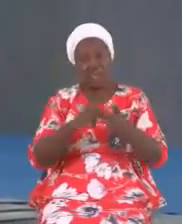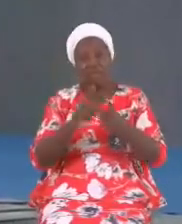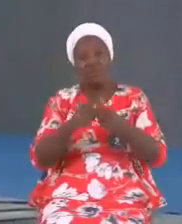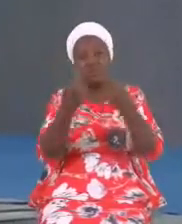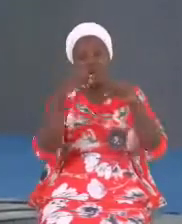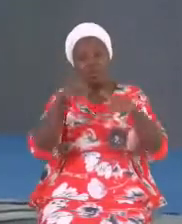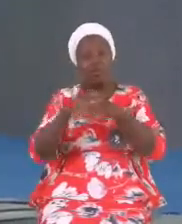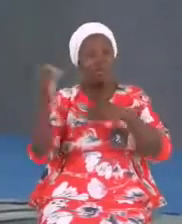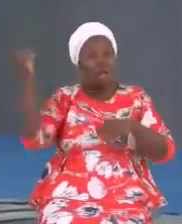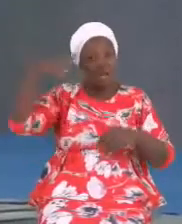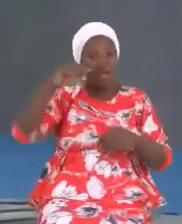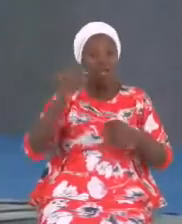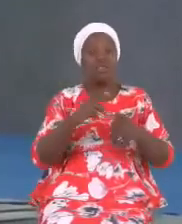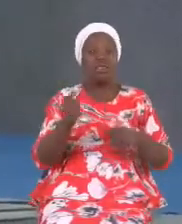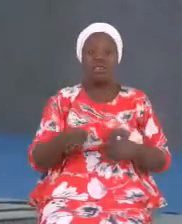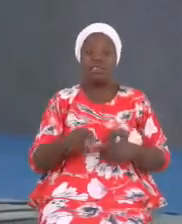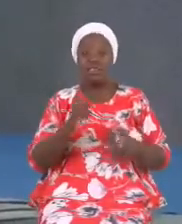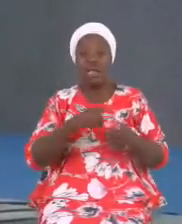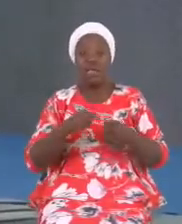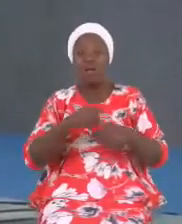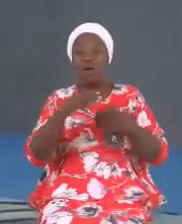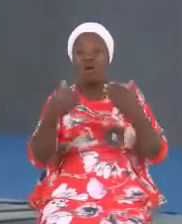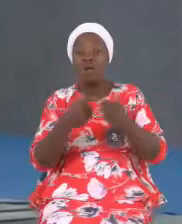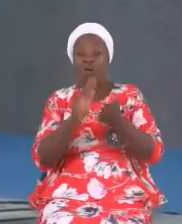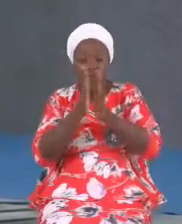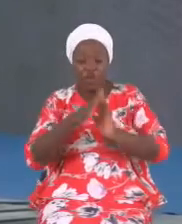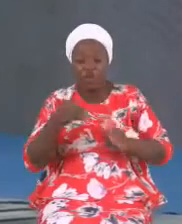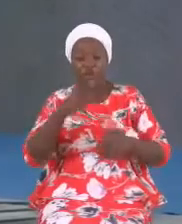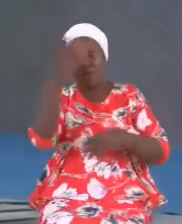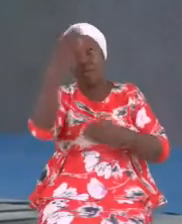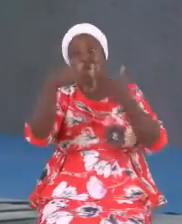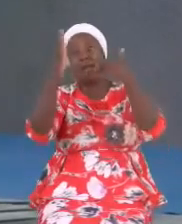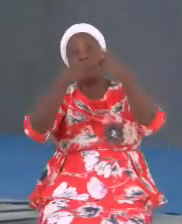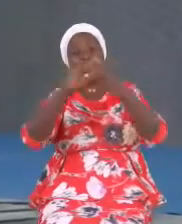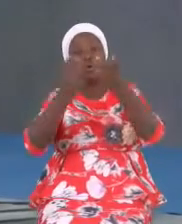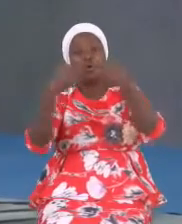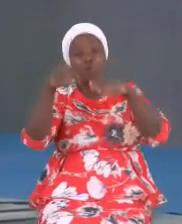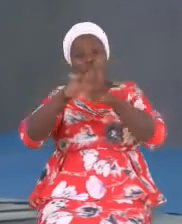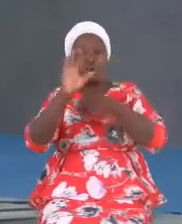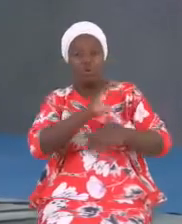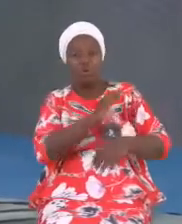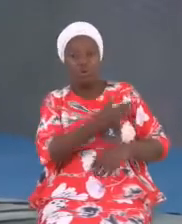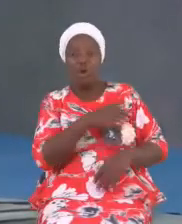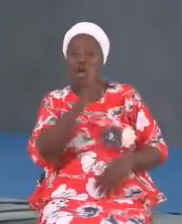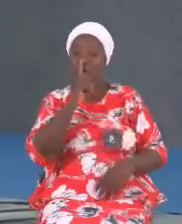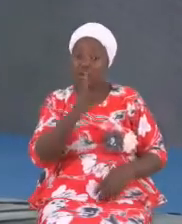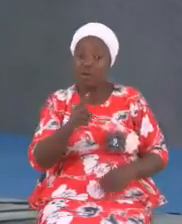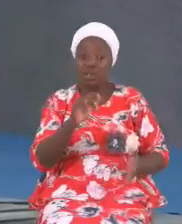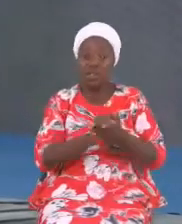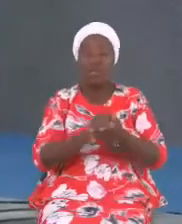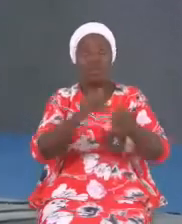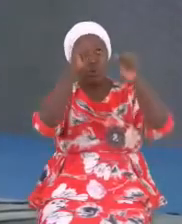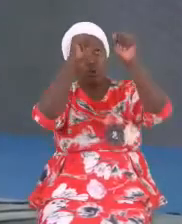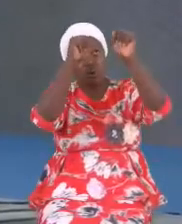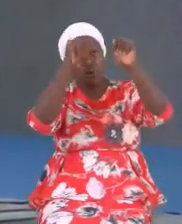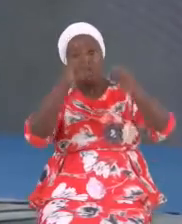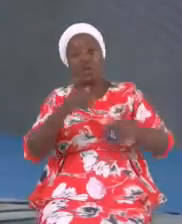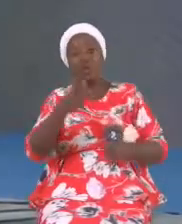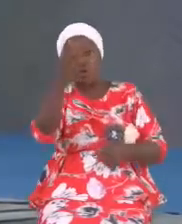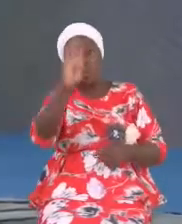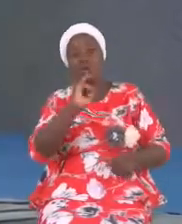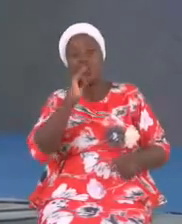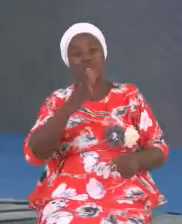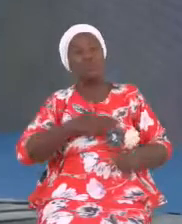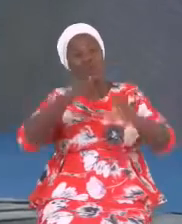A beat of heaven will come in your soul. Assurance that God is my Father, Jesus is